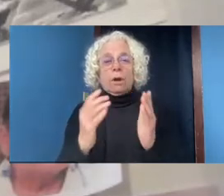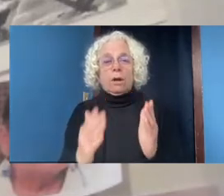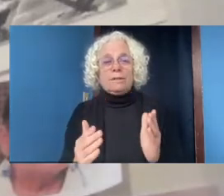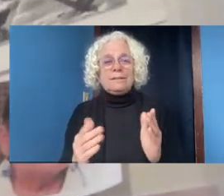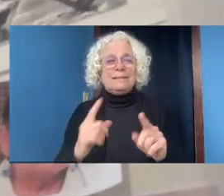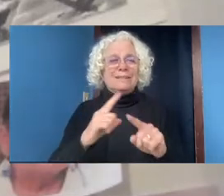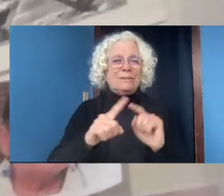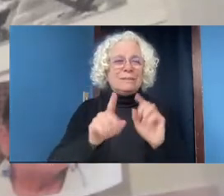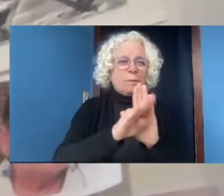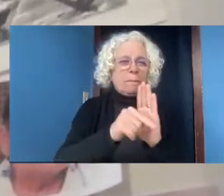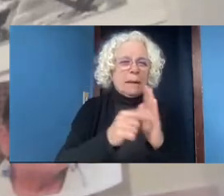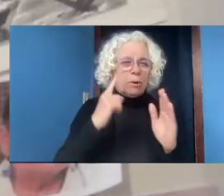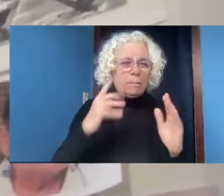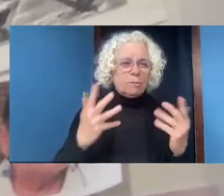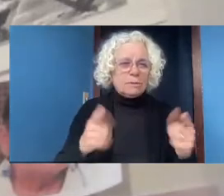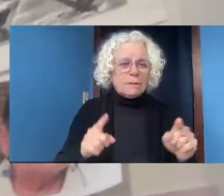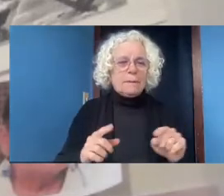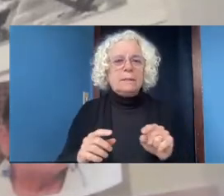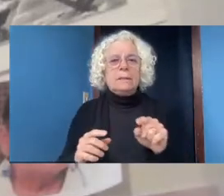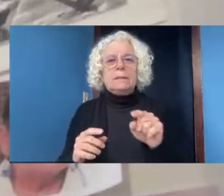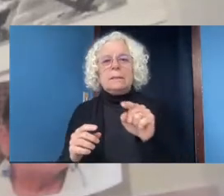poetry, and